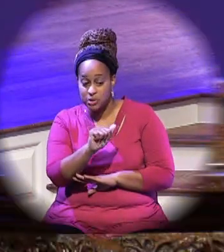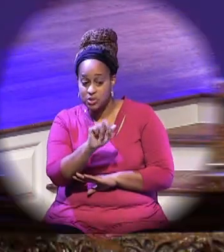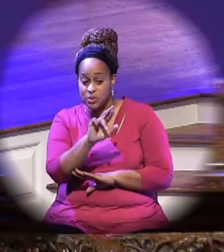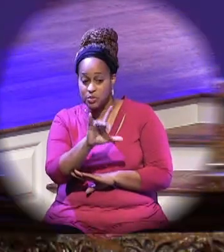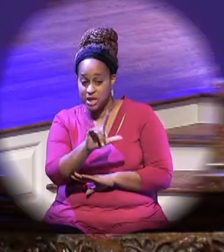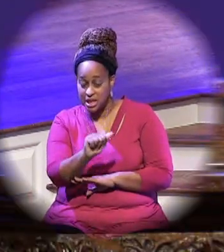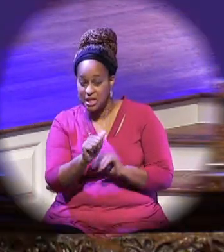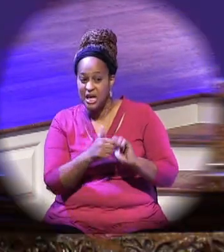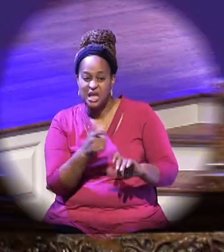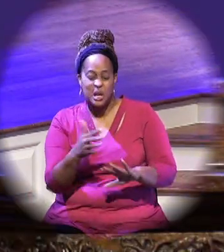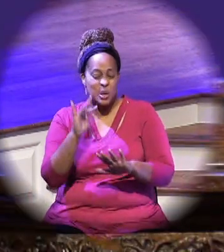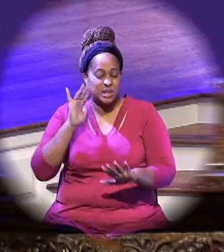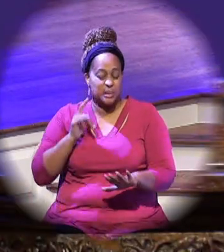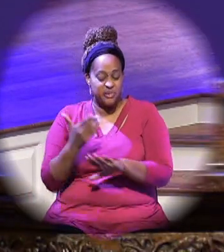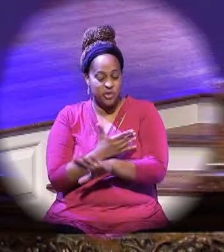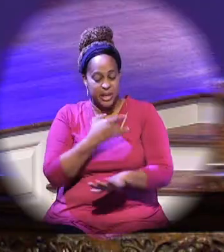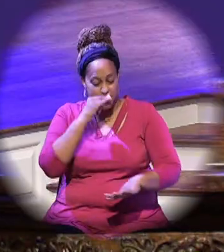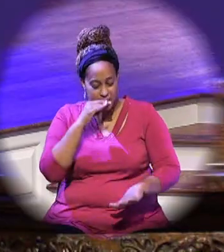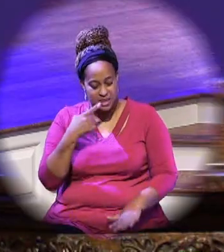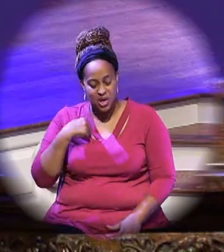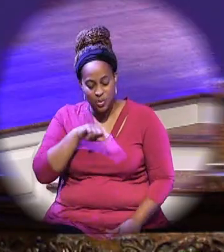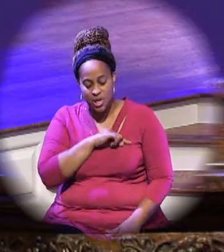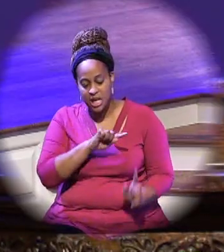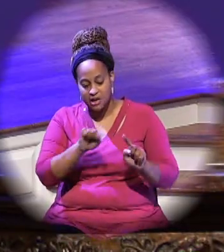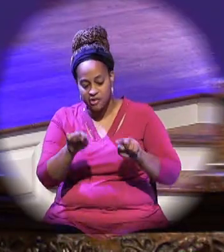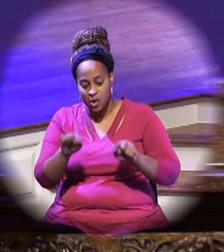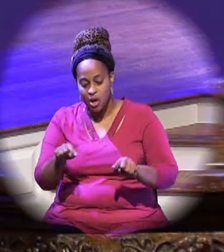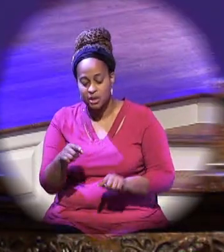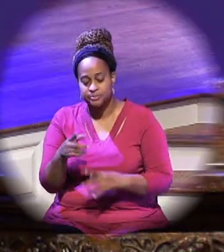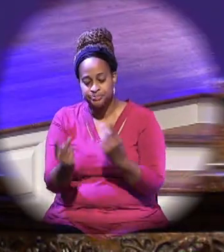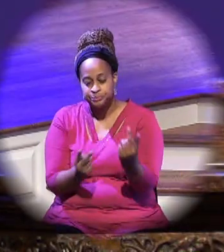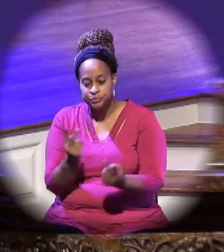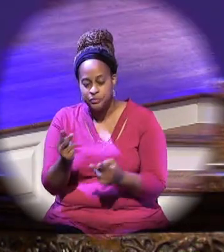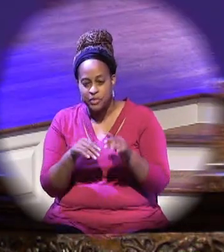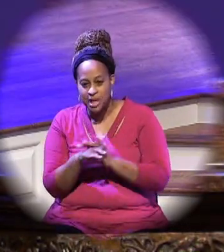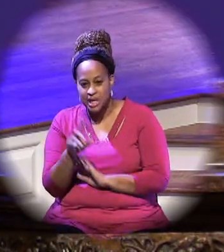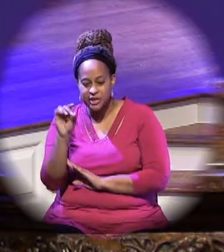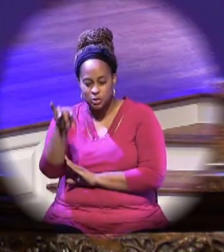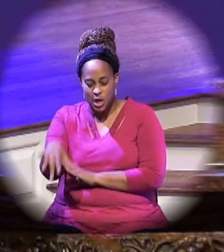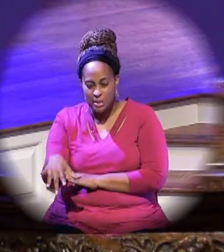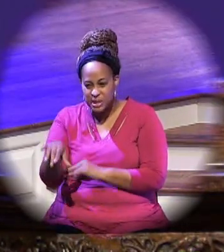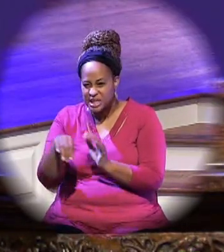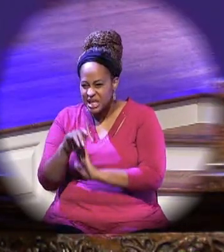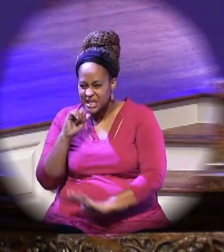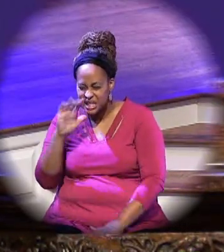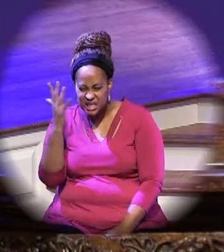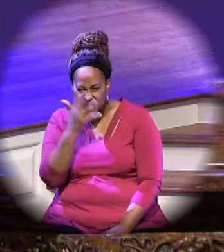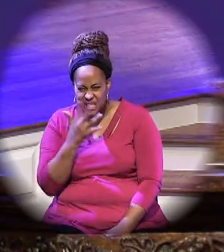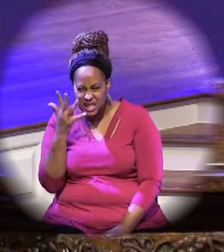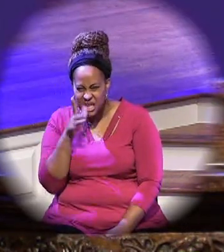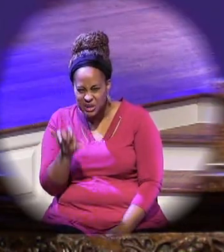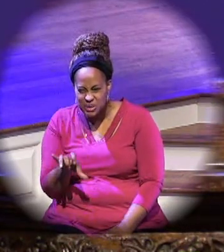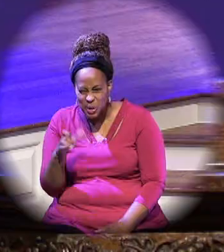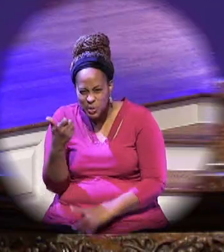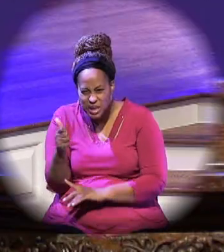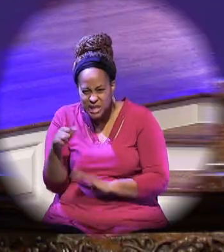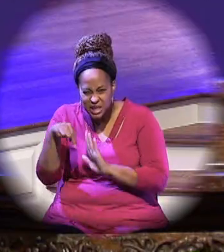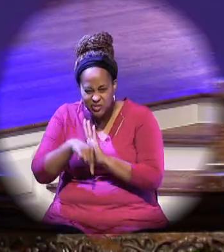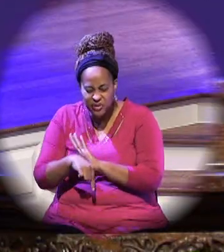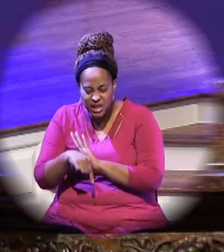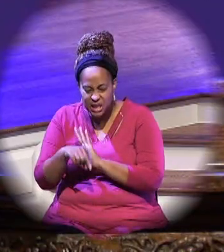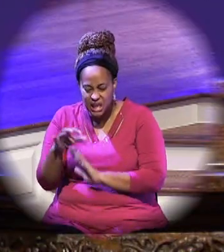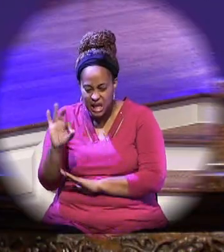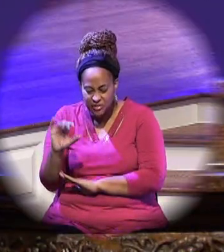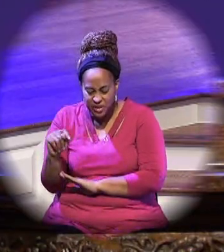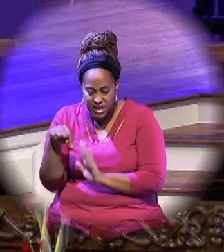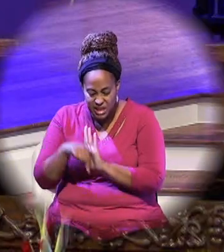ago before we had kids, we had gone down there and they drop us off and it looked like it was only about 10 feet deep. If you've ever been